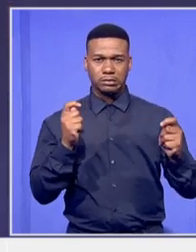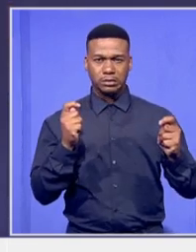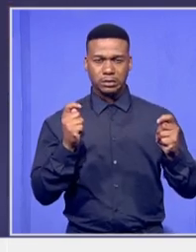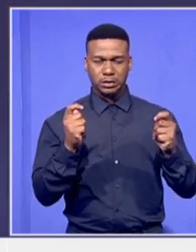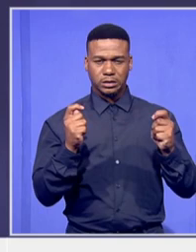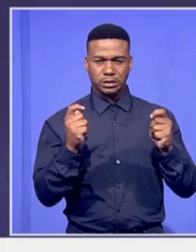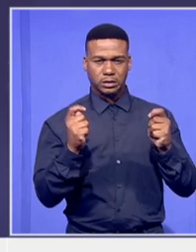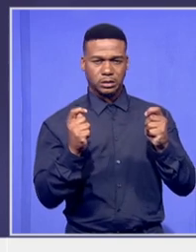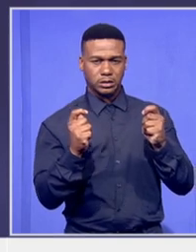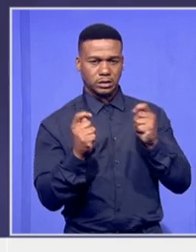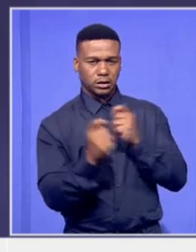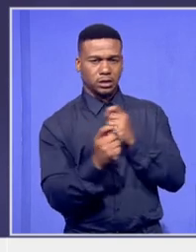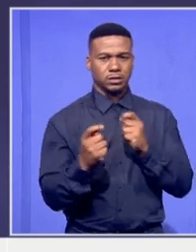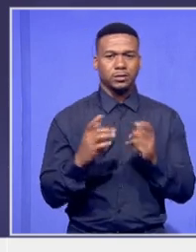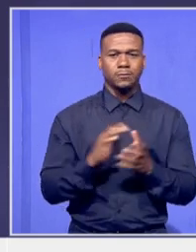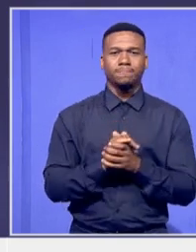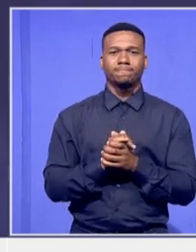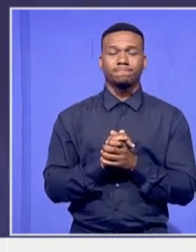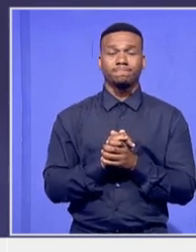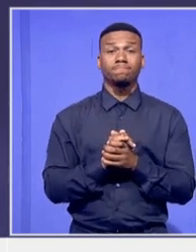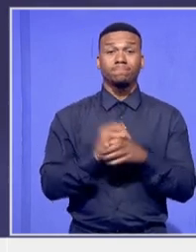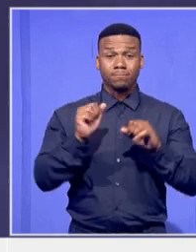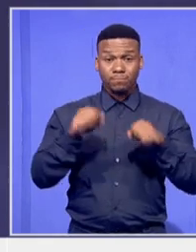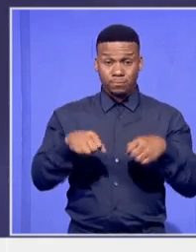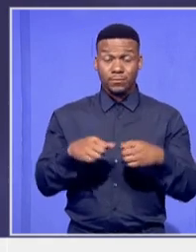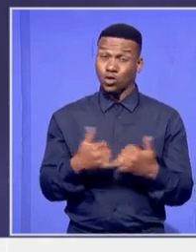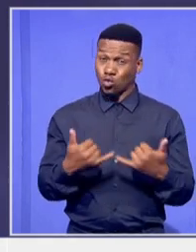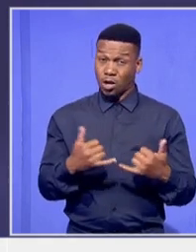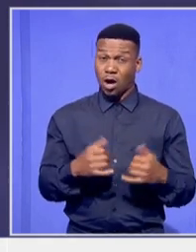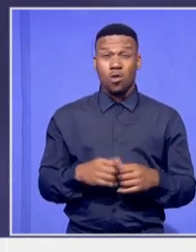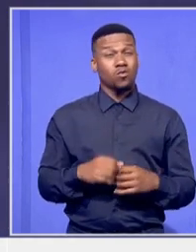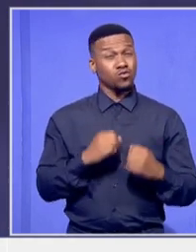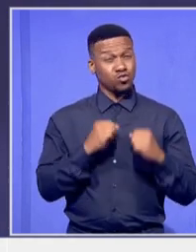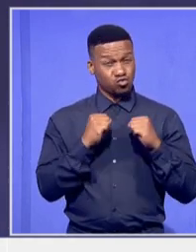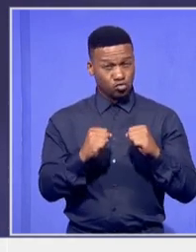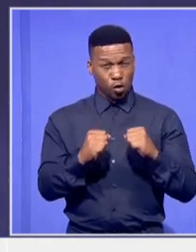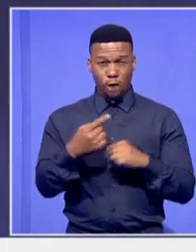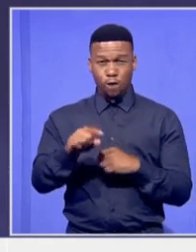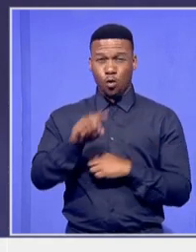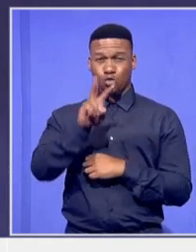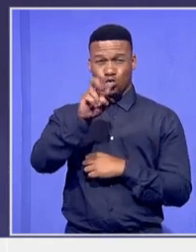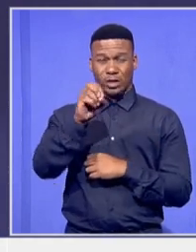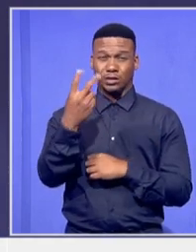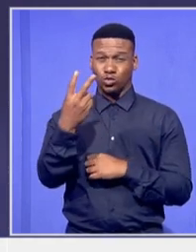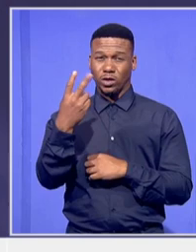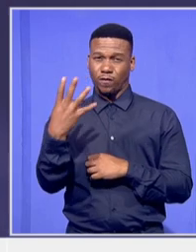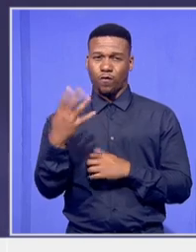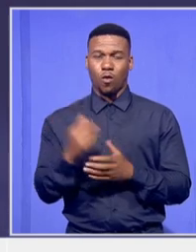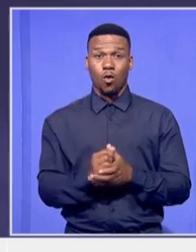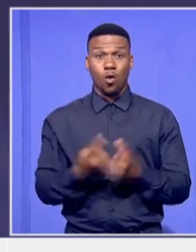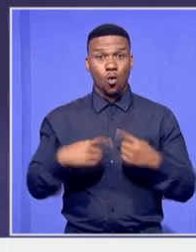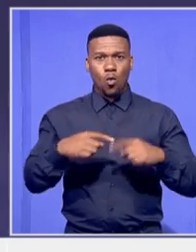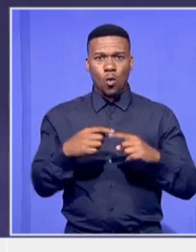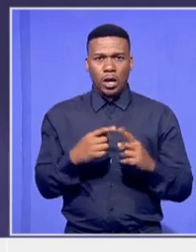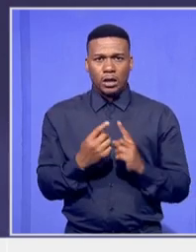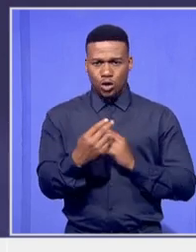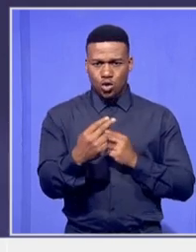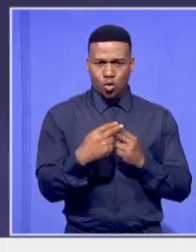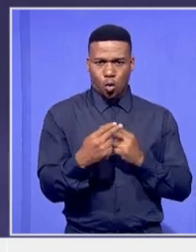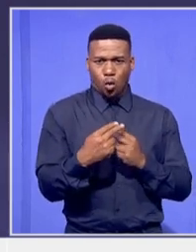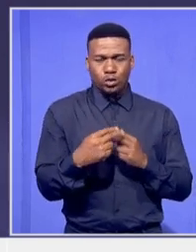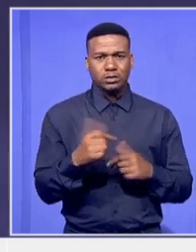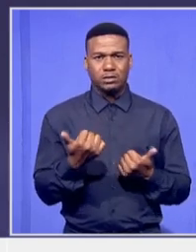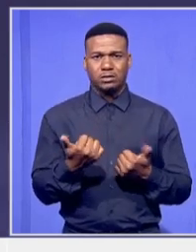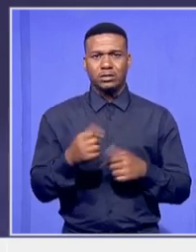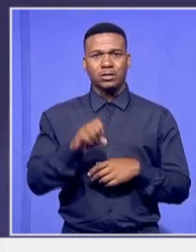election 2024 couldn't be stronger. We are within striking distance, and the sands are